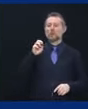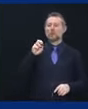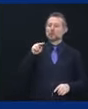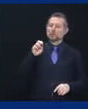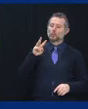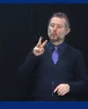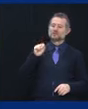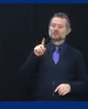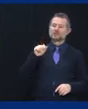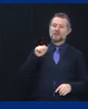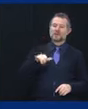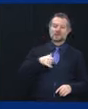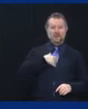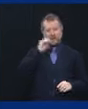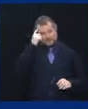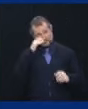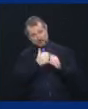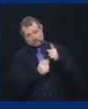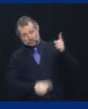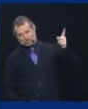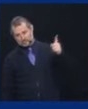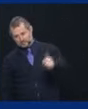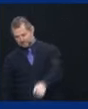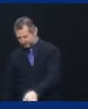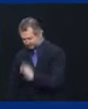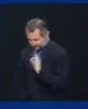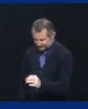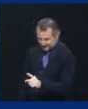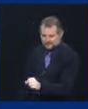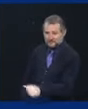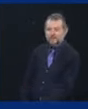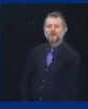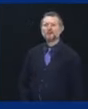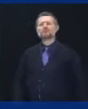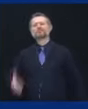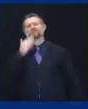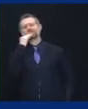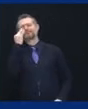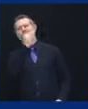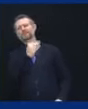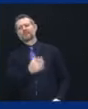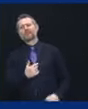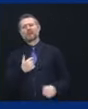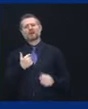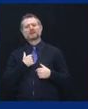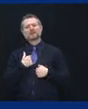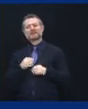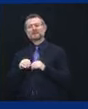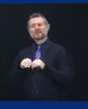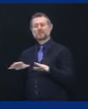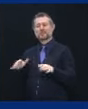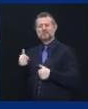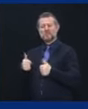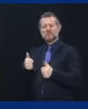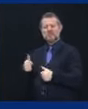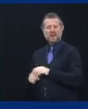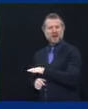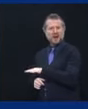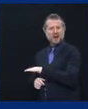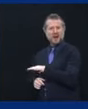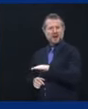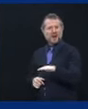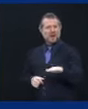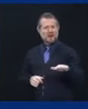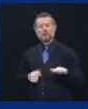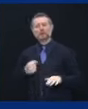How are you, Lisa? Very good, thank you. You said distribution sites should not make more appointments than